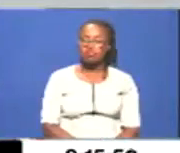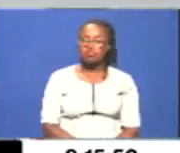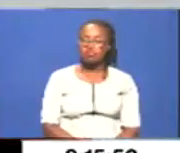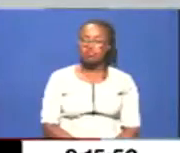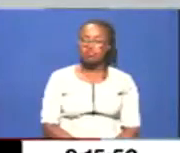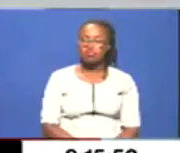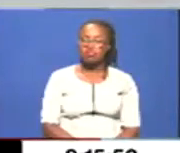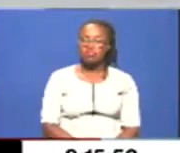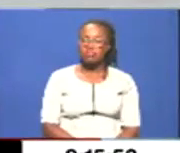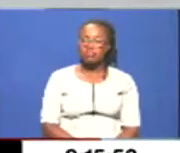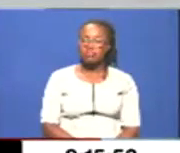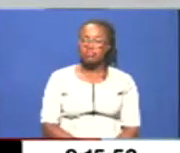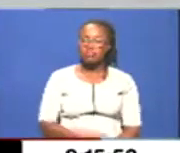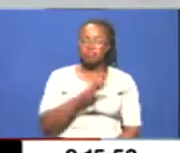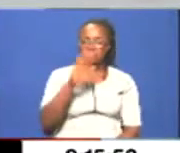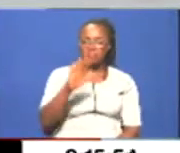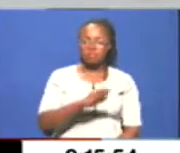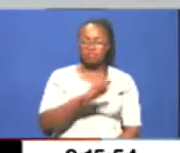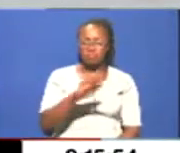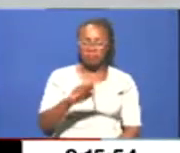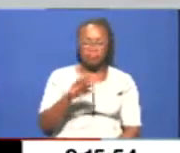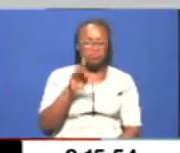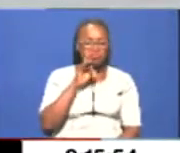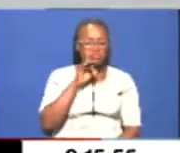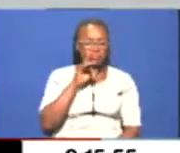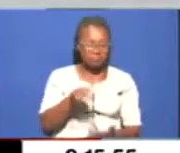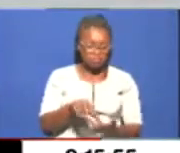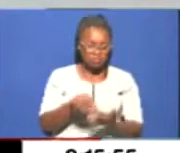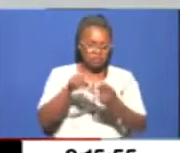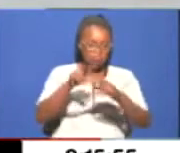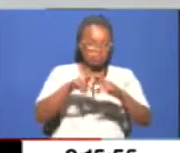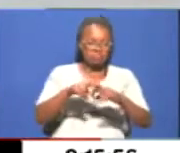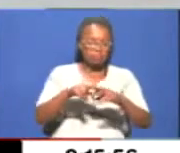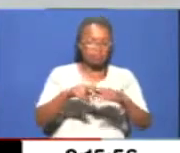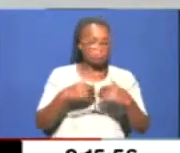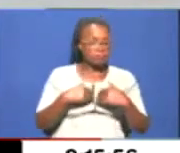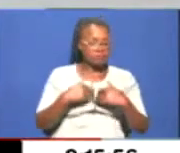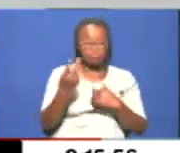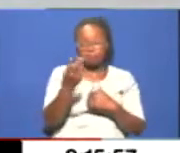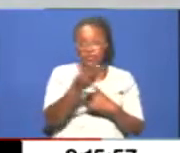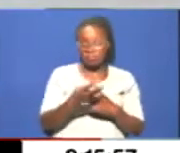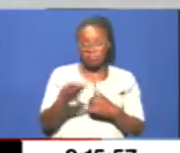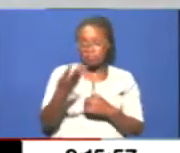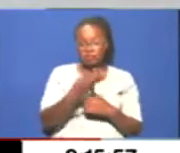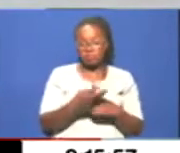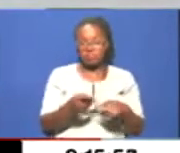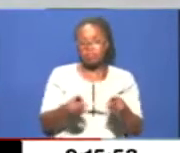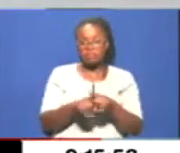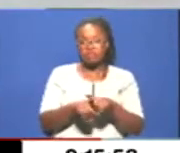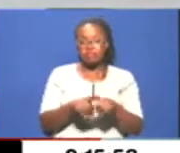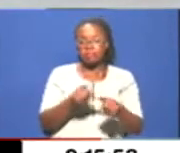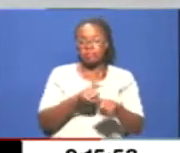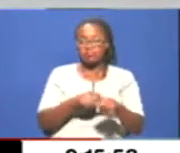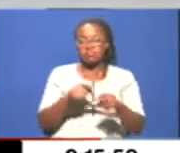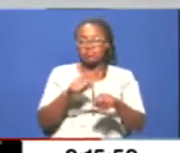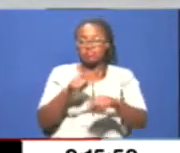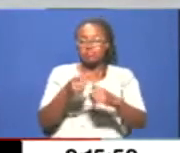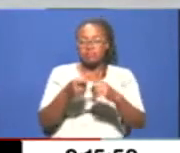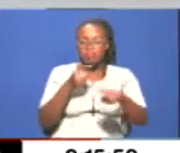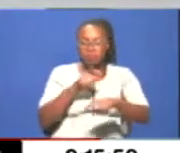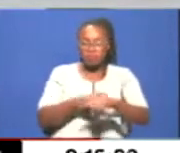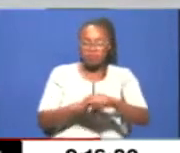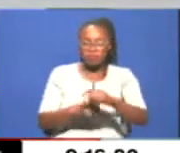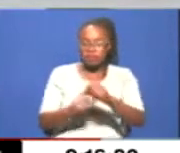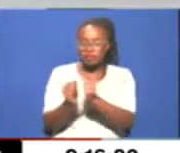The bicameral parliament is set to hold a special sitting Tuesday and Wednesday from 10 a.m. to debate matters of national